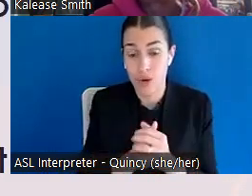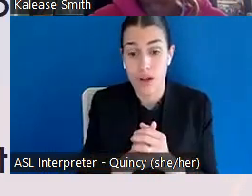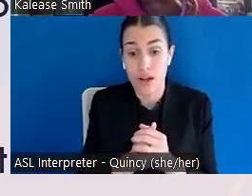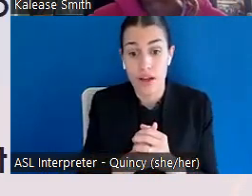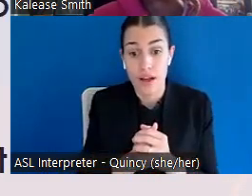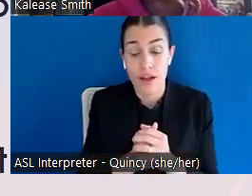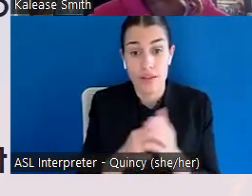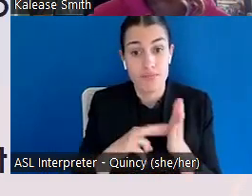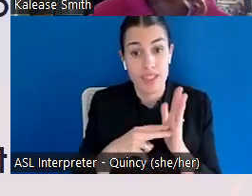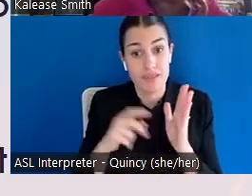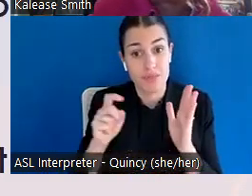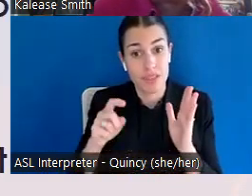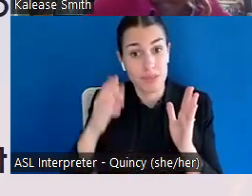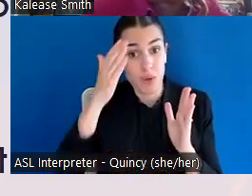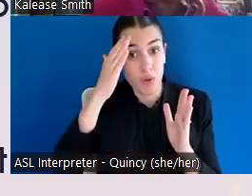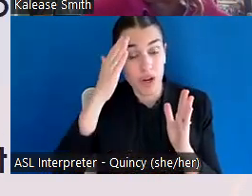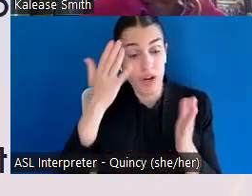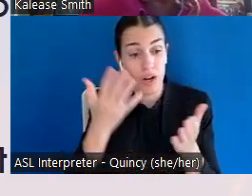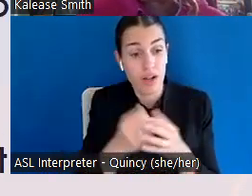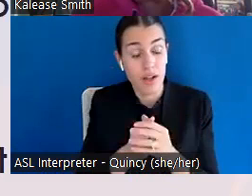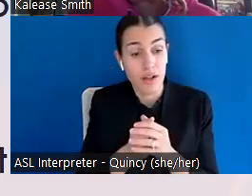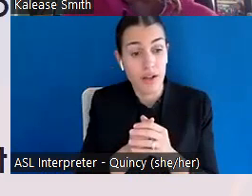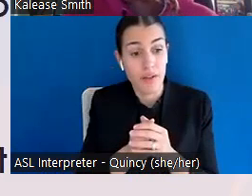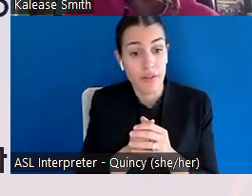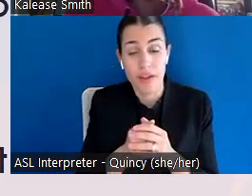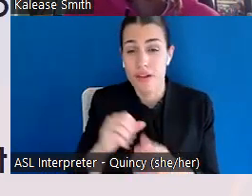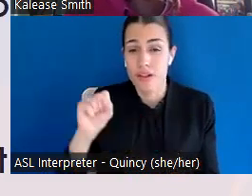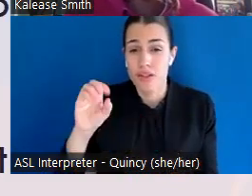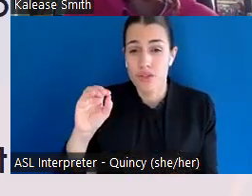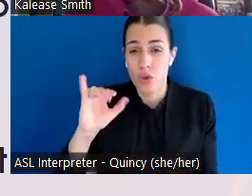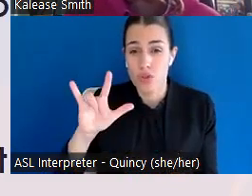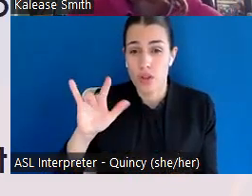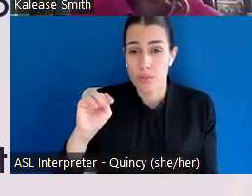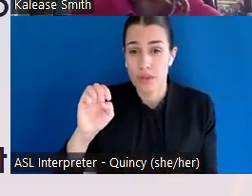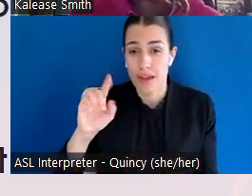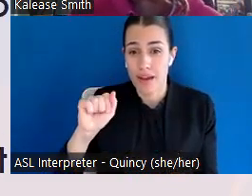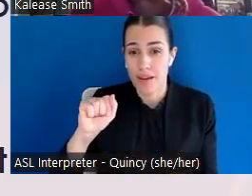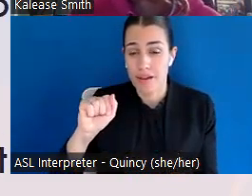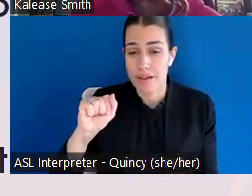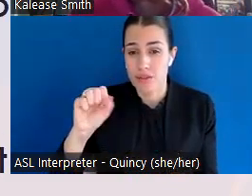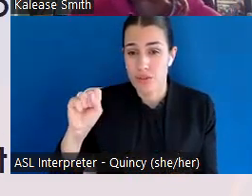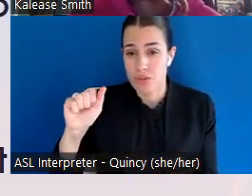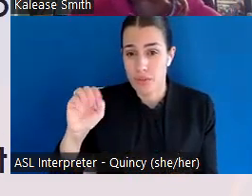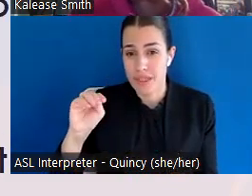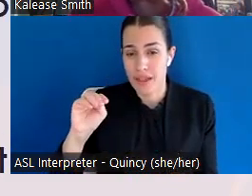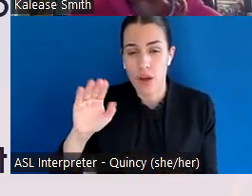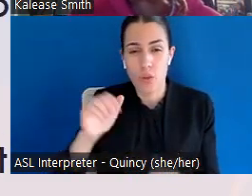be aware of, for example, I think on social media, with Kim Kardashian and Kanye West,